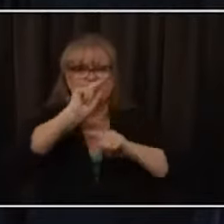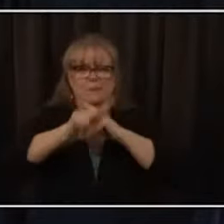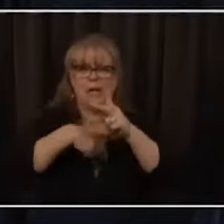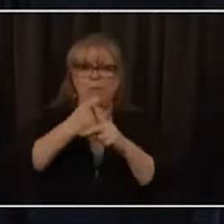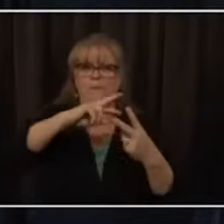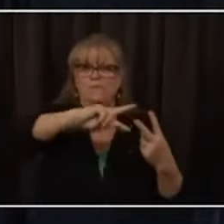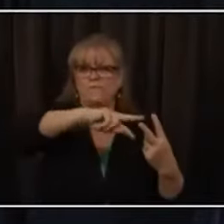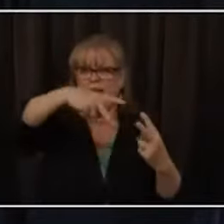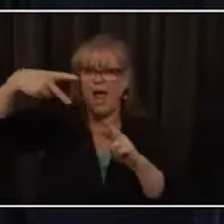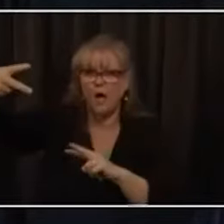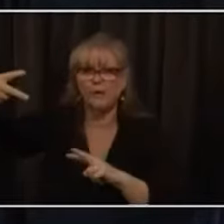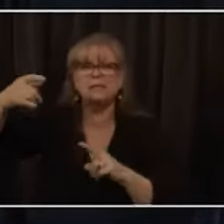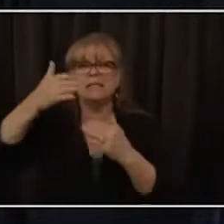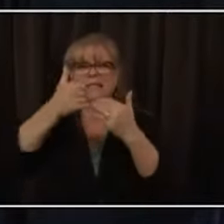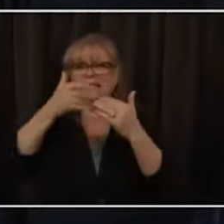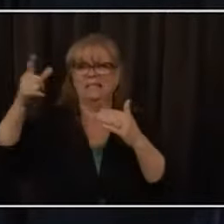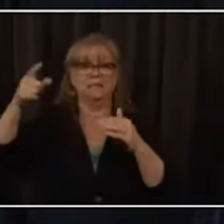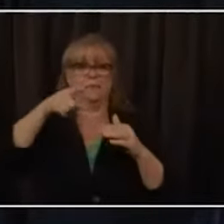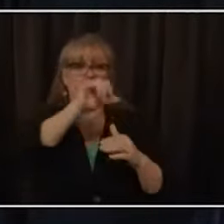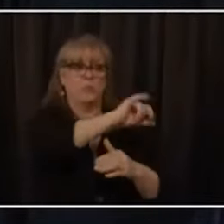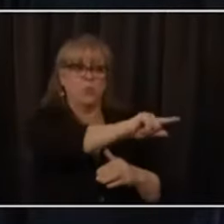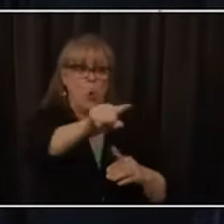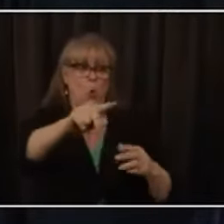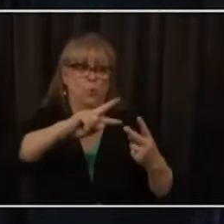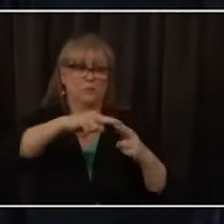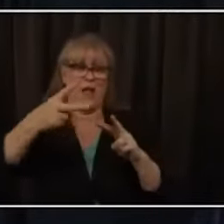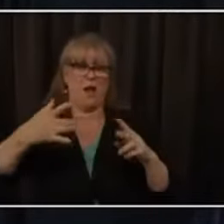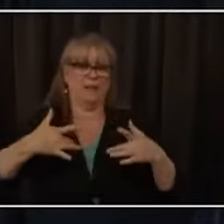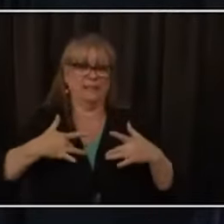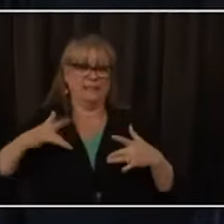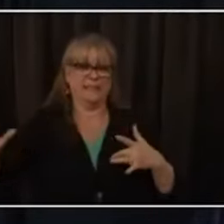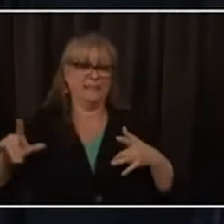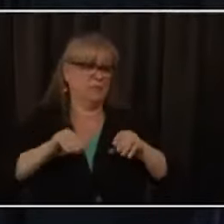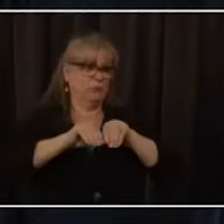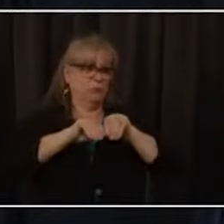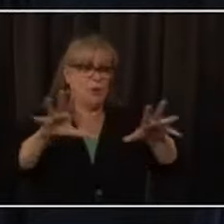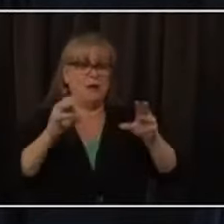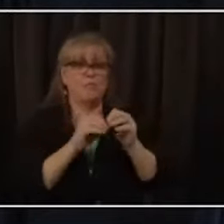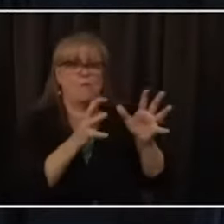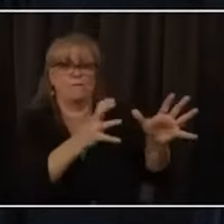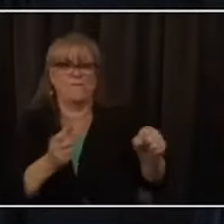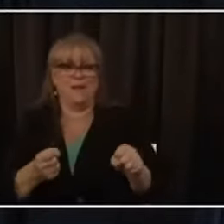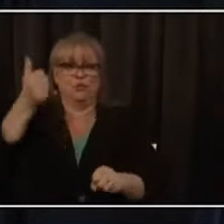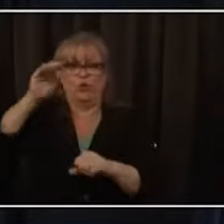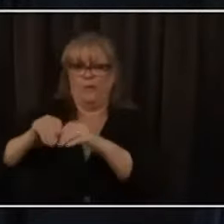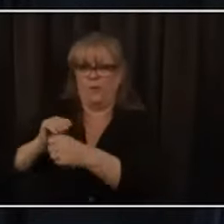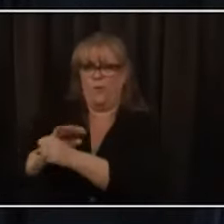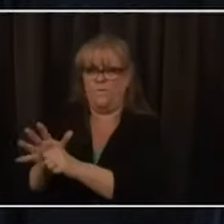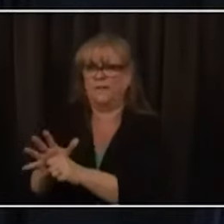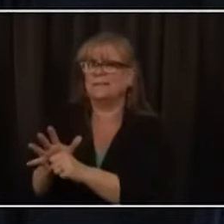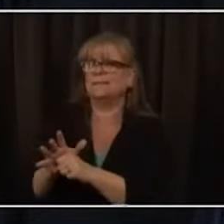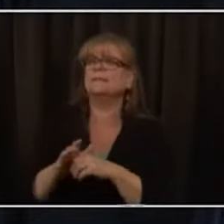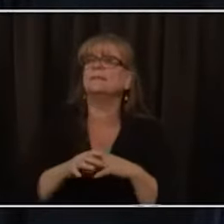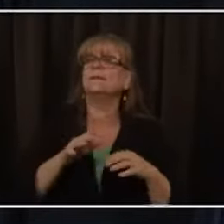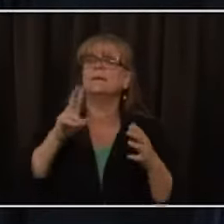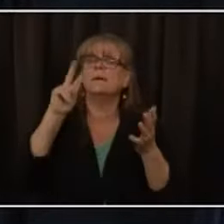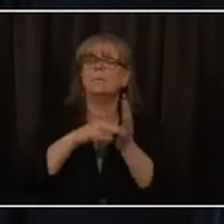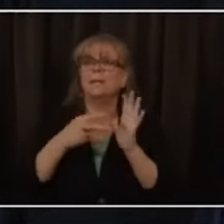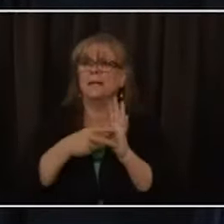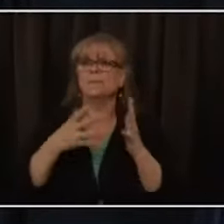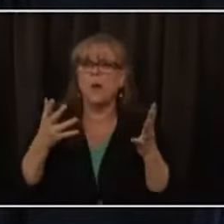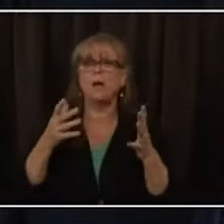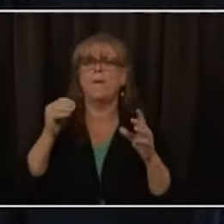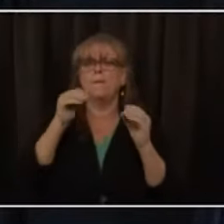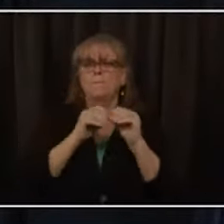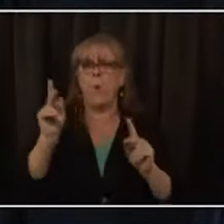deadly. They simply spread easier. When they spread easier, they infect more people. Even if it's a